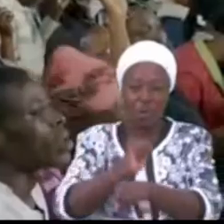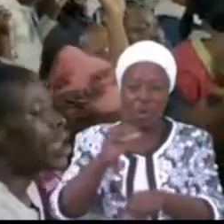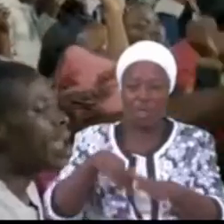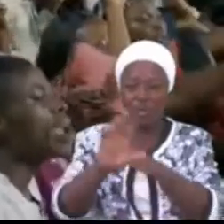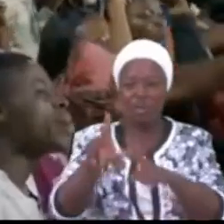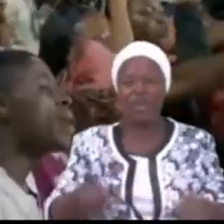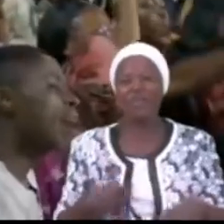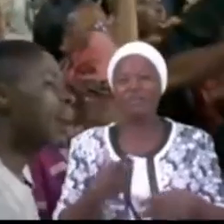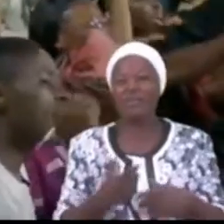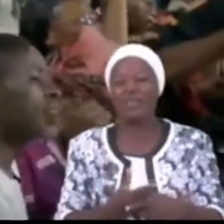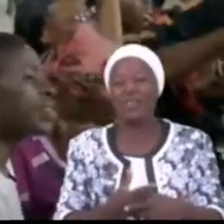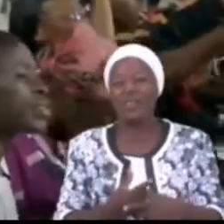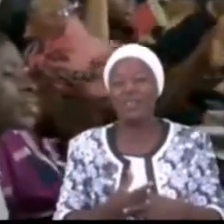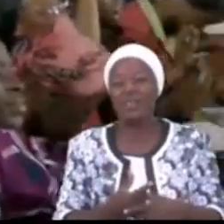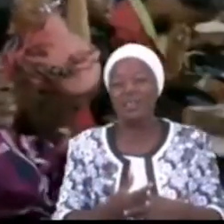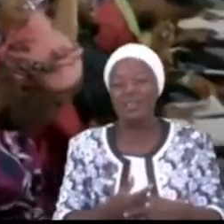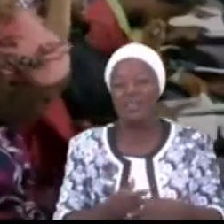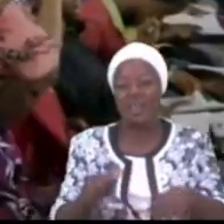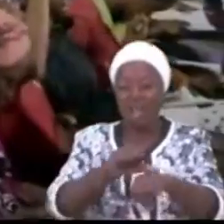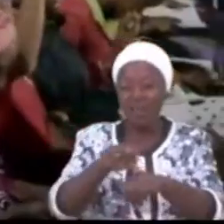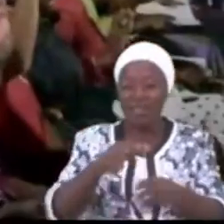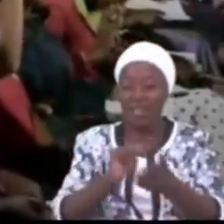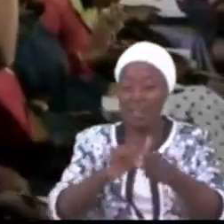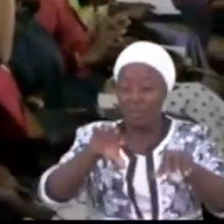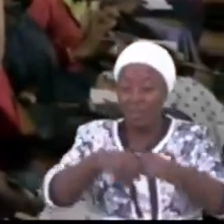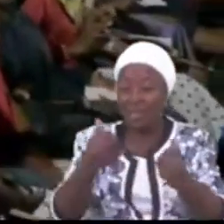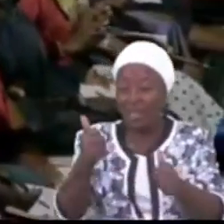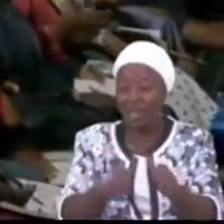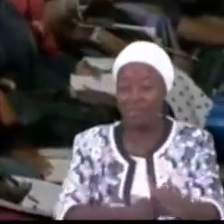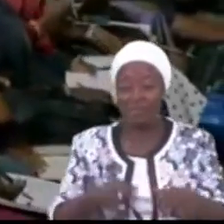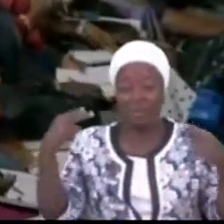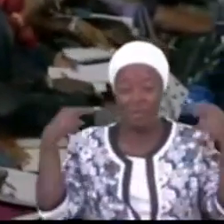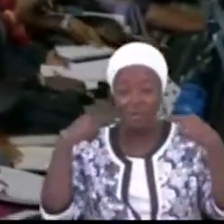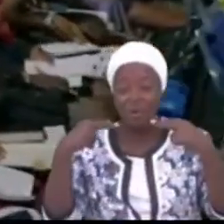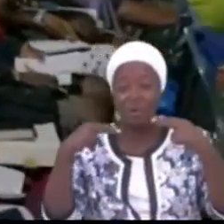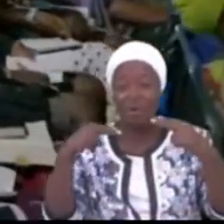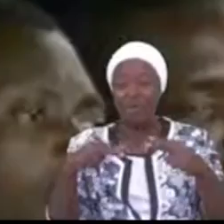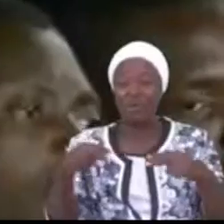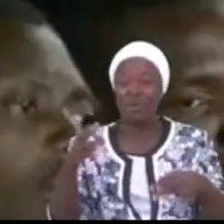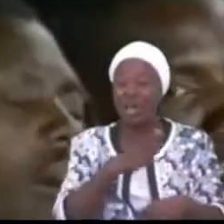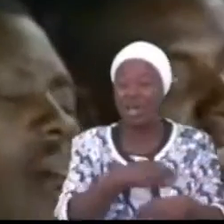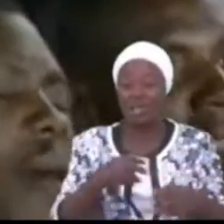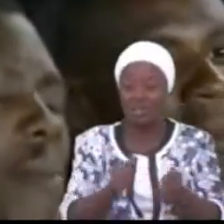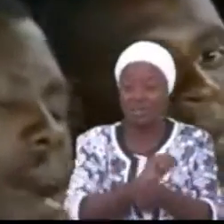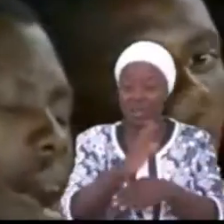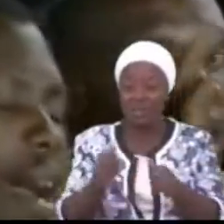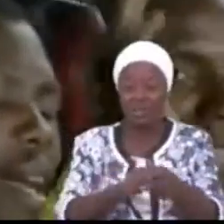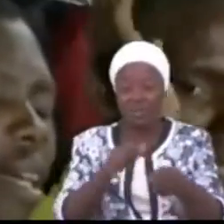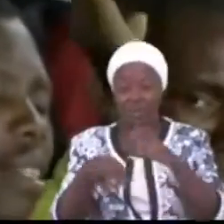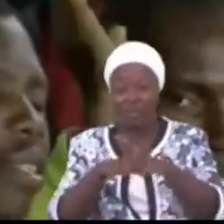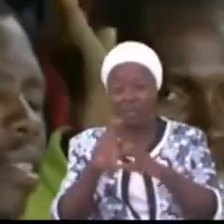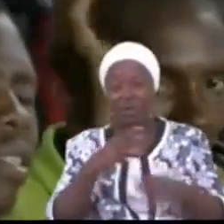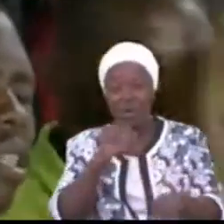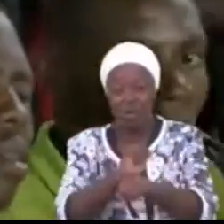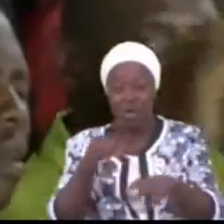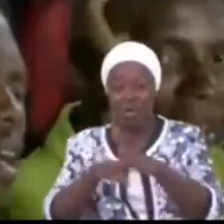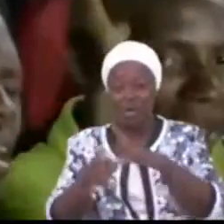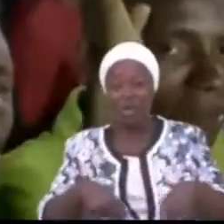life. Anointing that breaks every yoke will work in your life. Miracles,